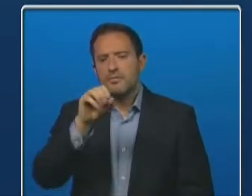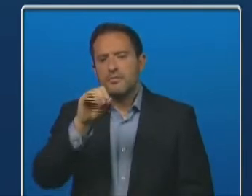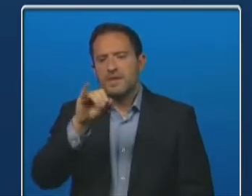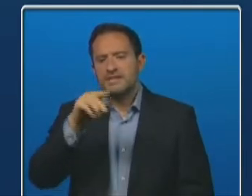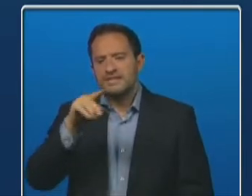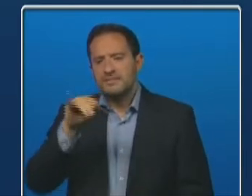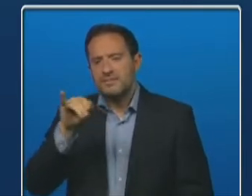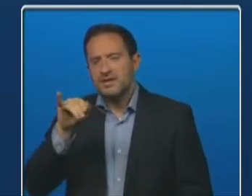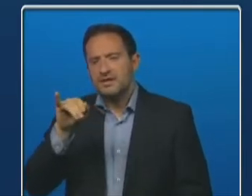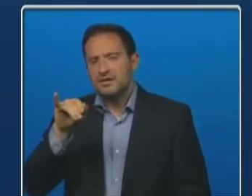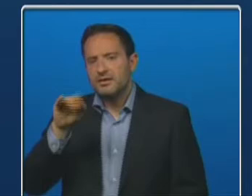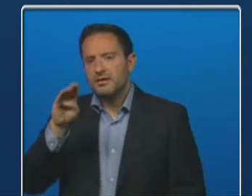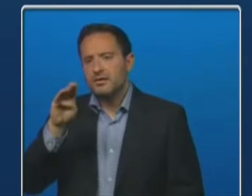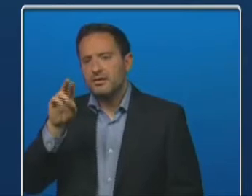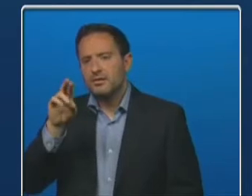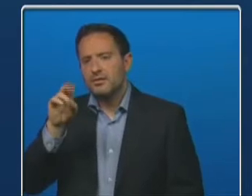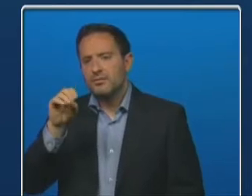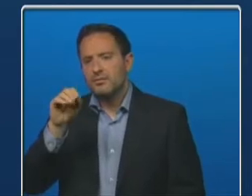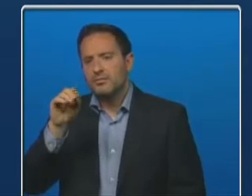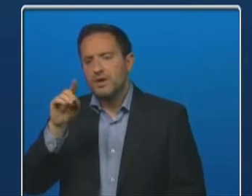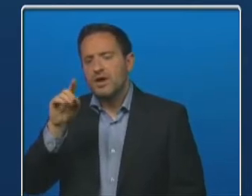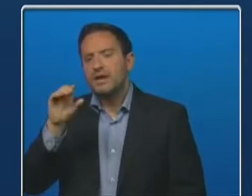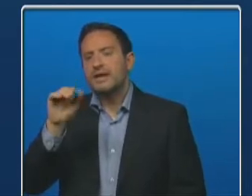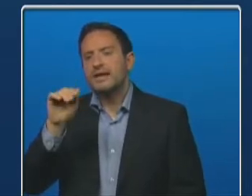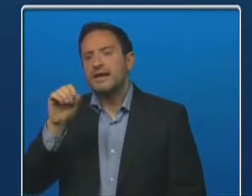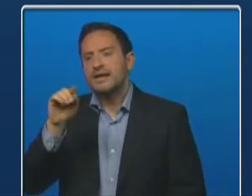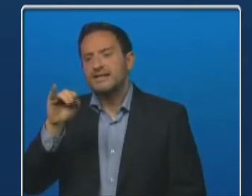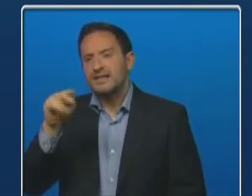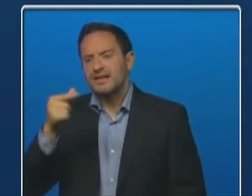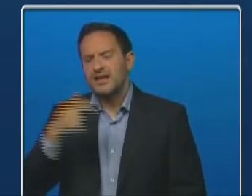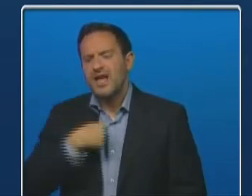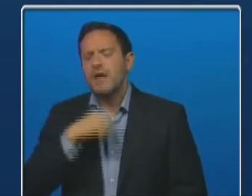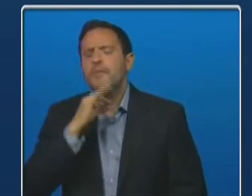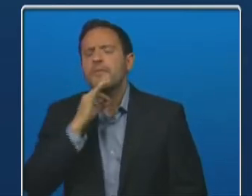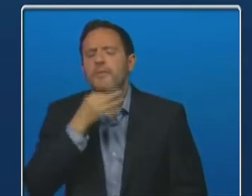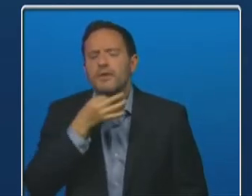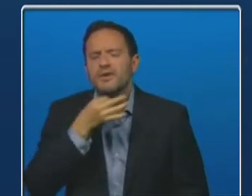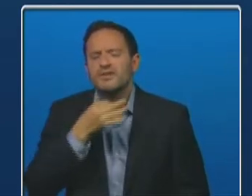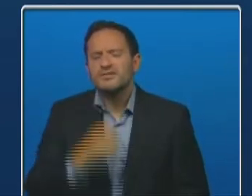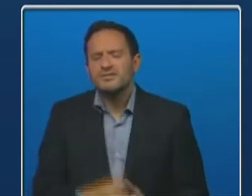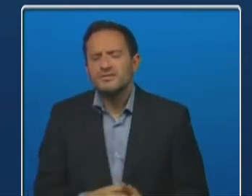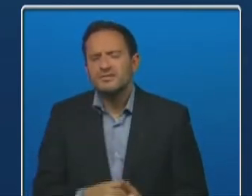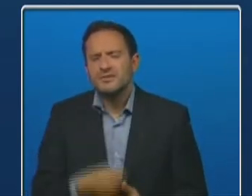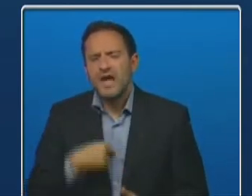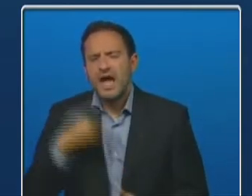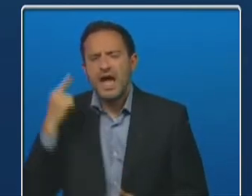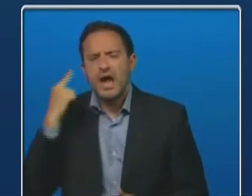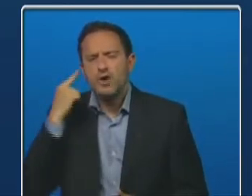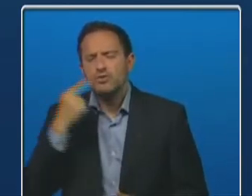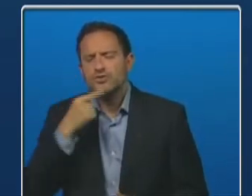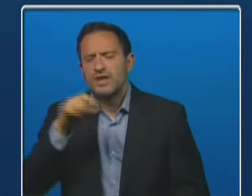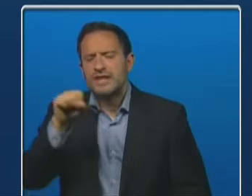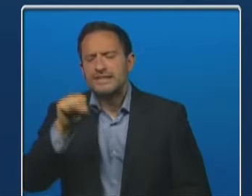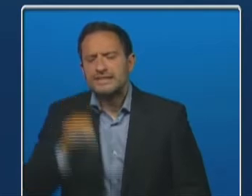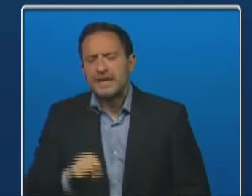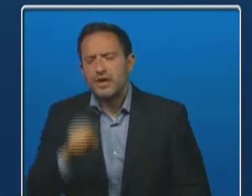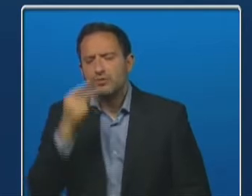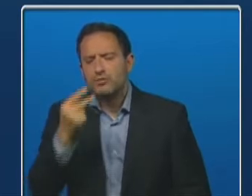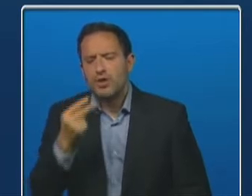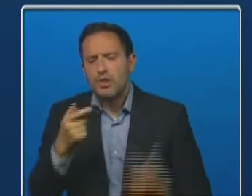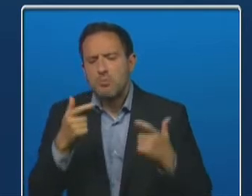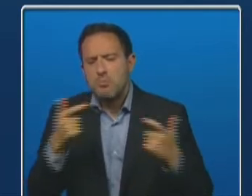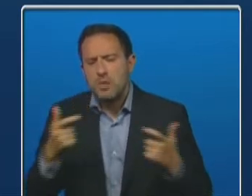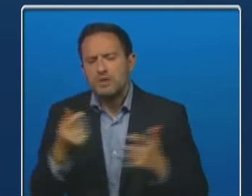line is open. Thank you. I was curious, which states, I heard y'all say the South saw the largest growth in